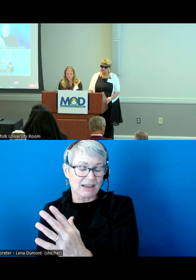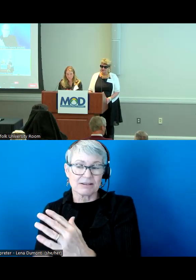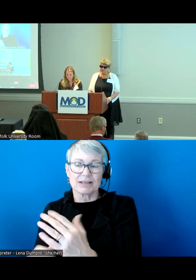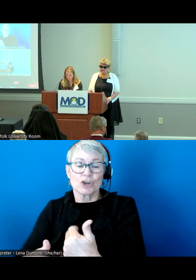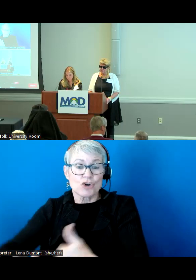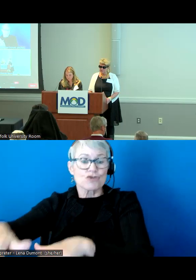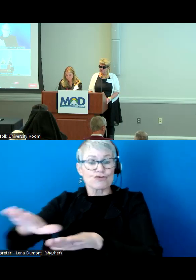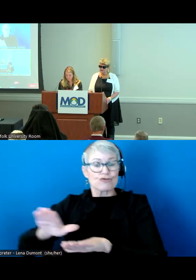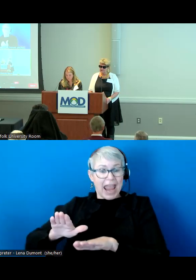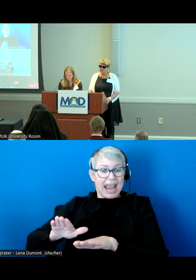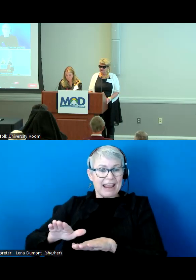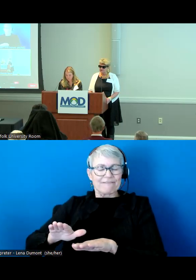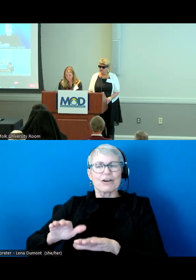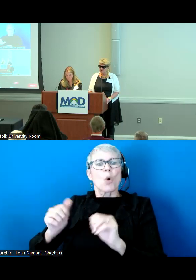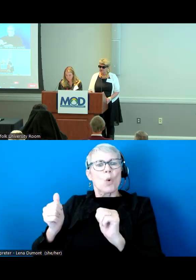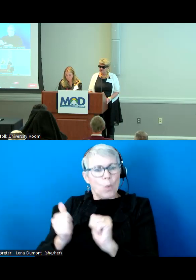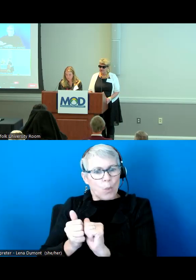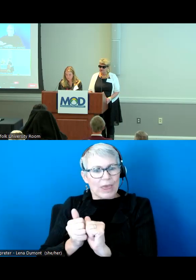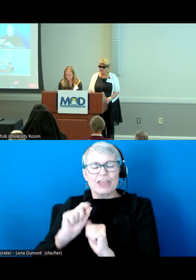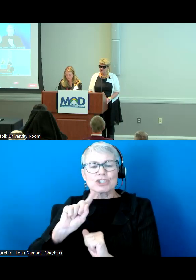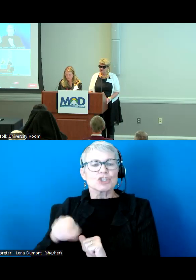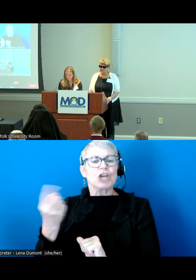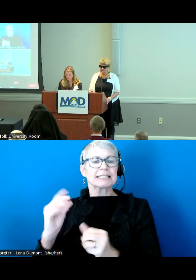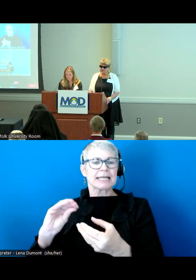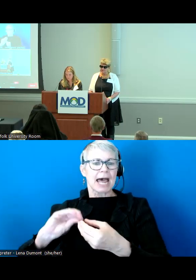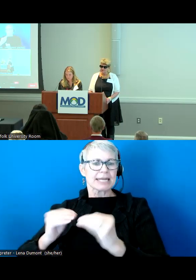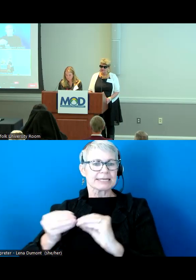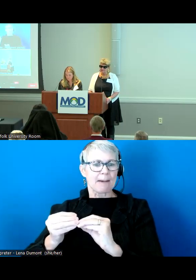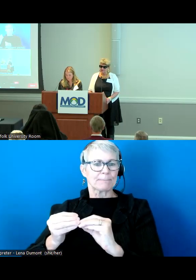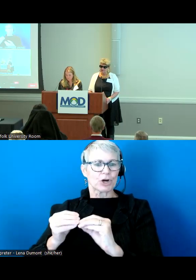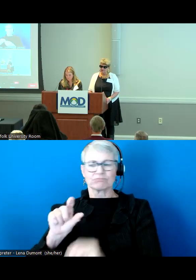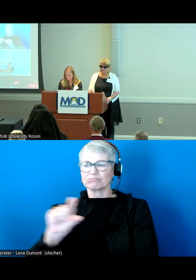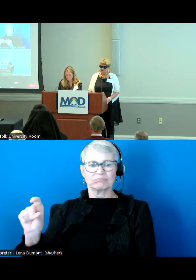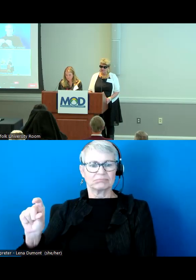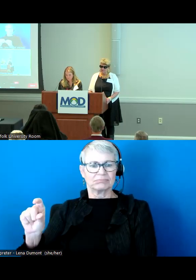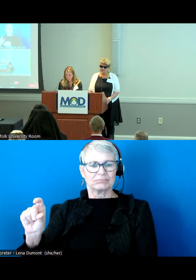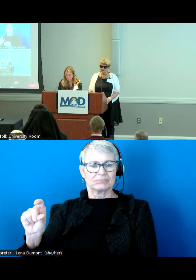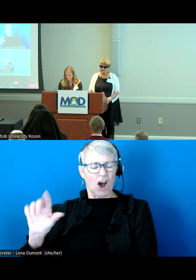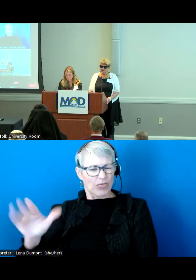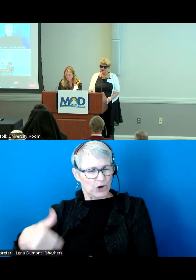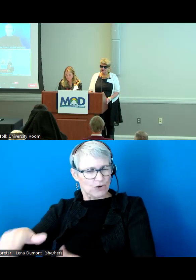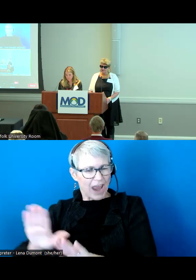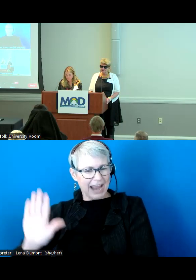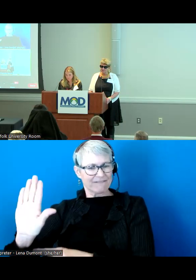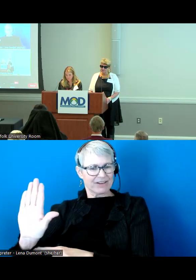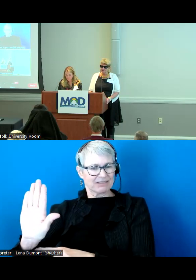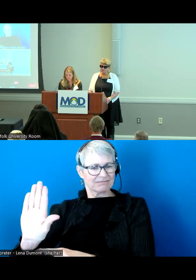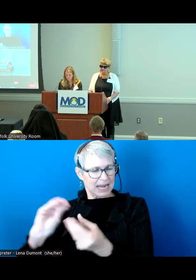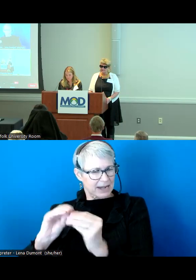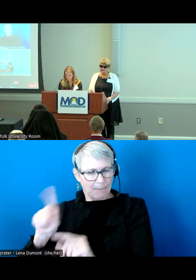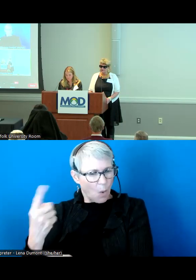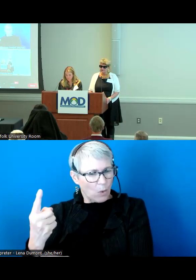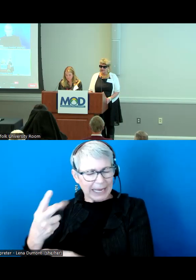just not giving personal dignity or value to that person. And so finding out who